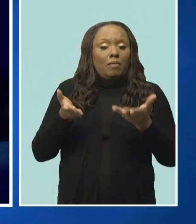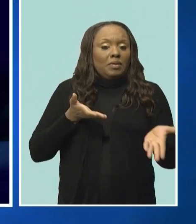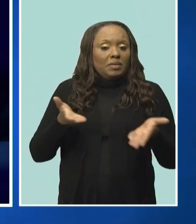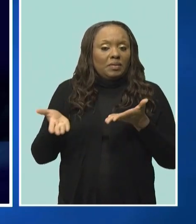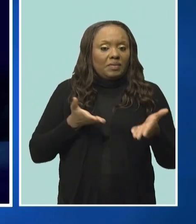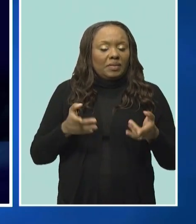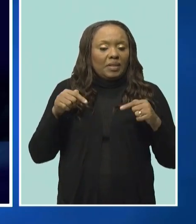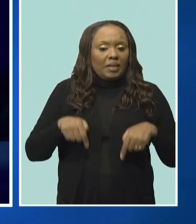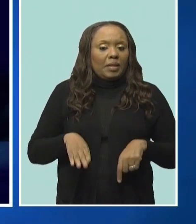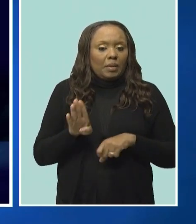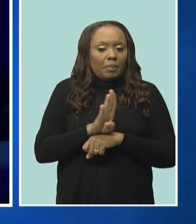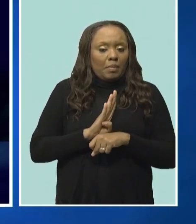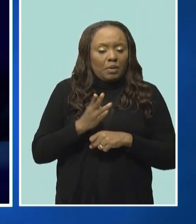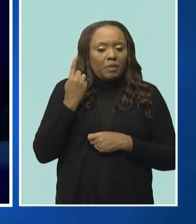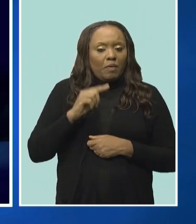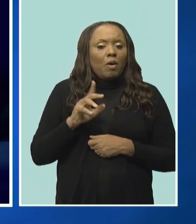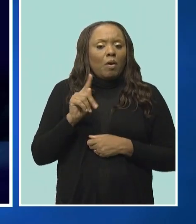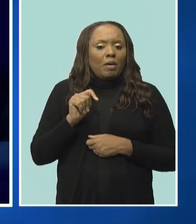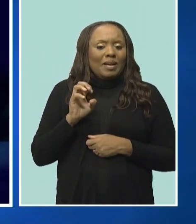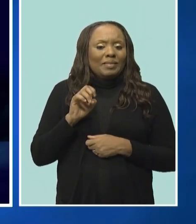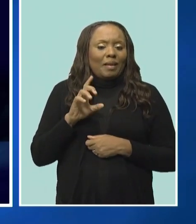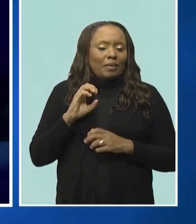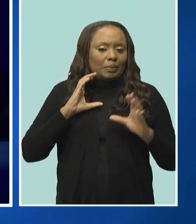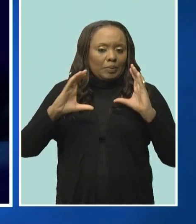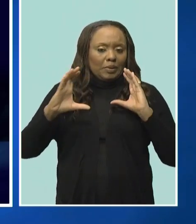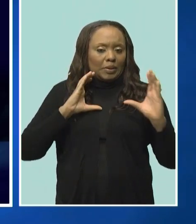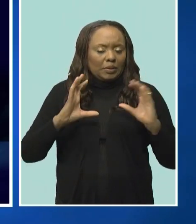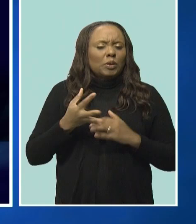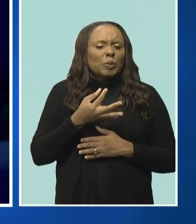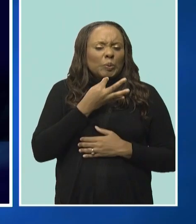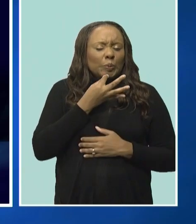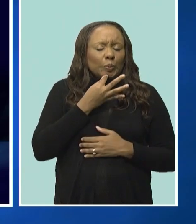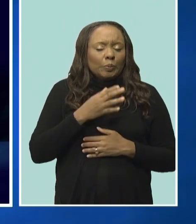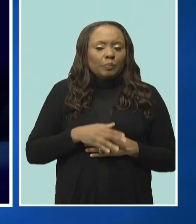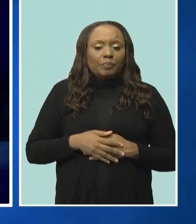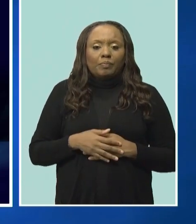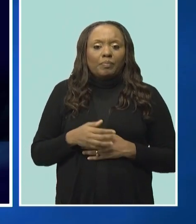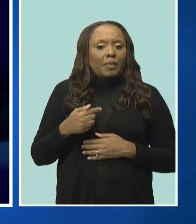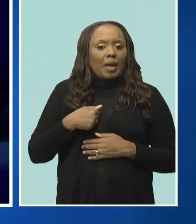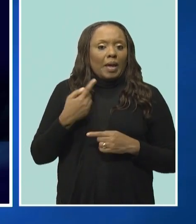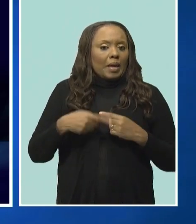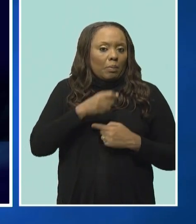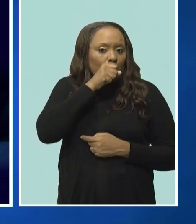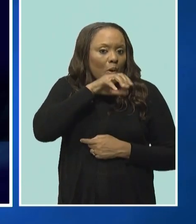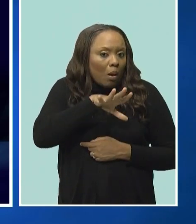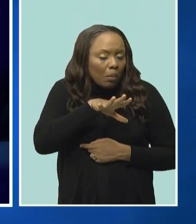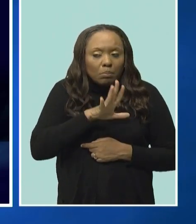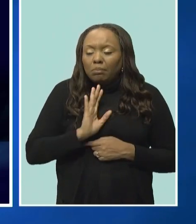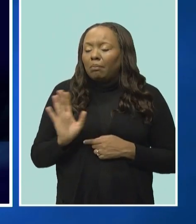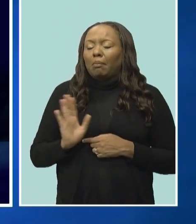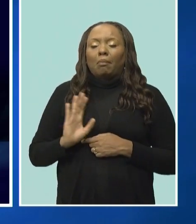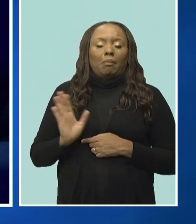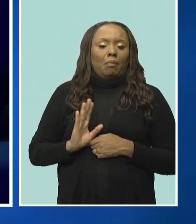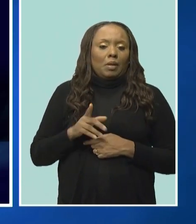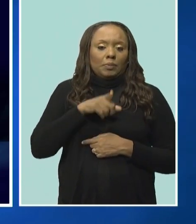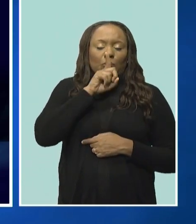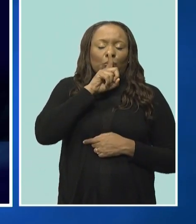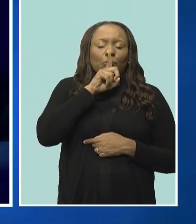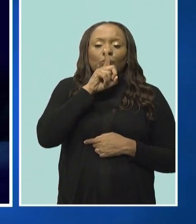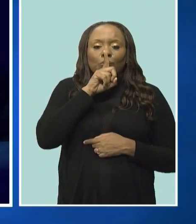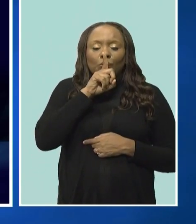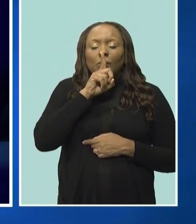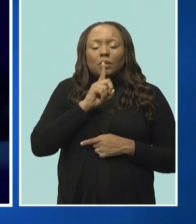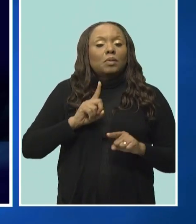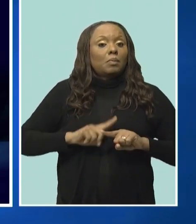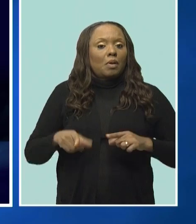to Barbados in the telecom space very soon as well. I would not be able to speak to how soon, but I know that they have